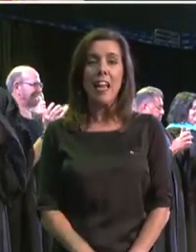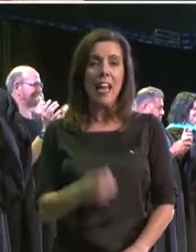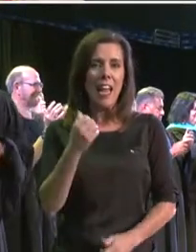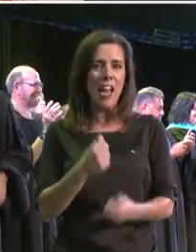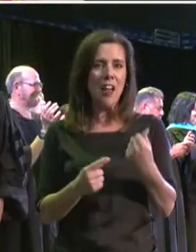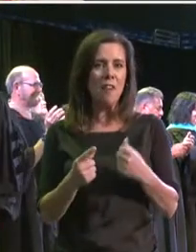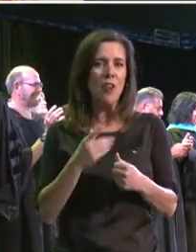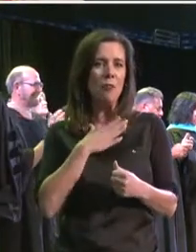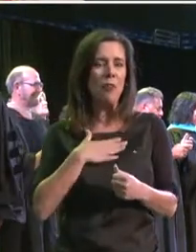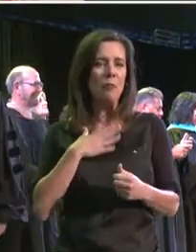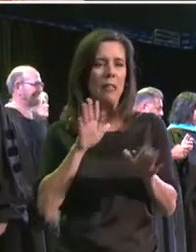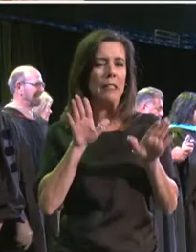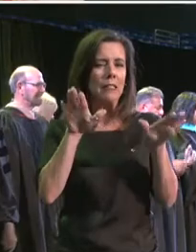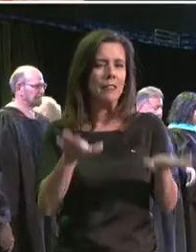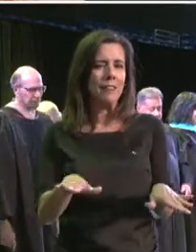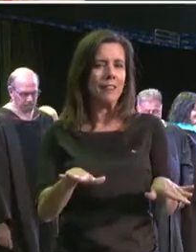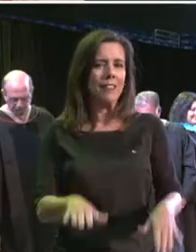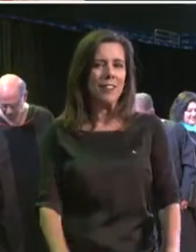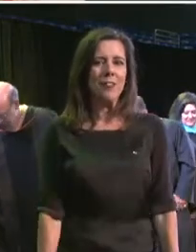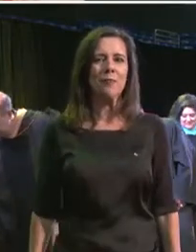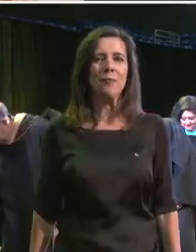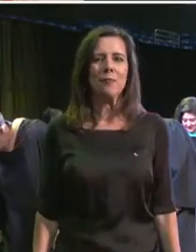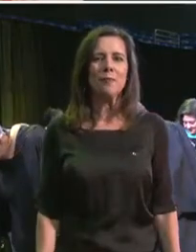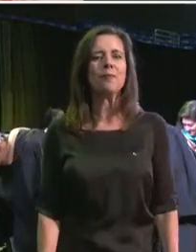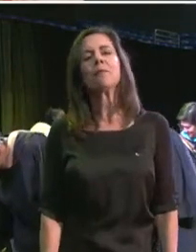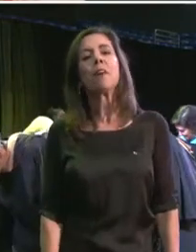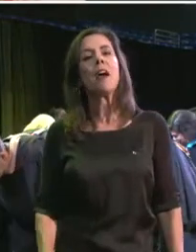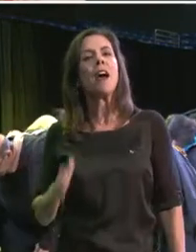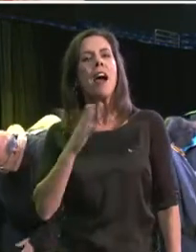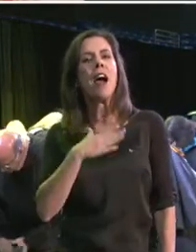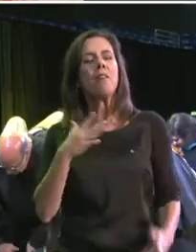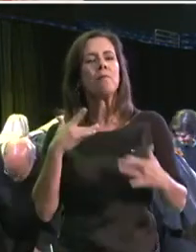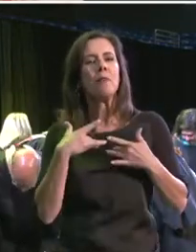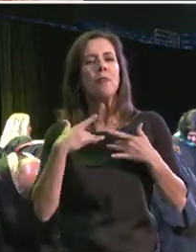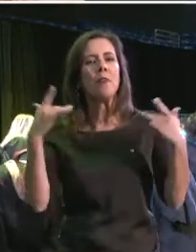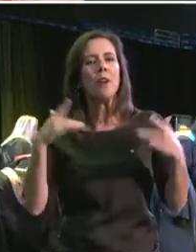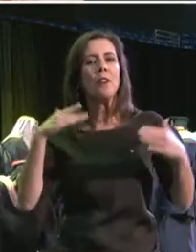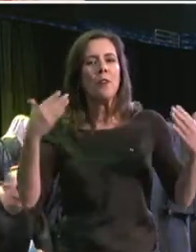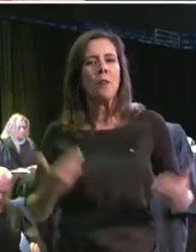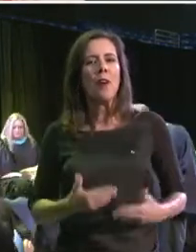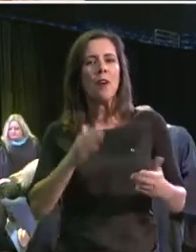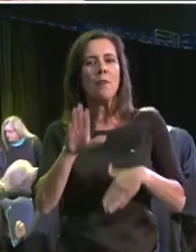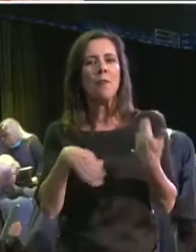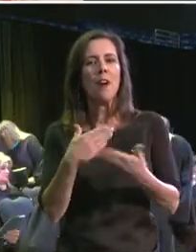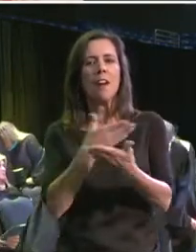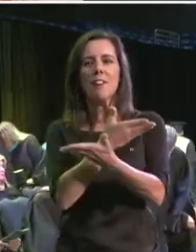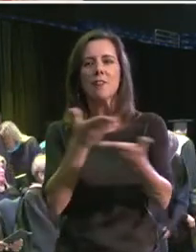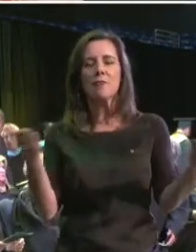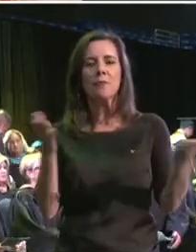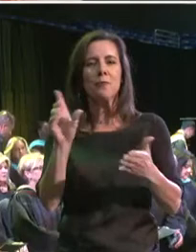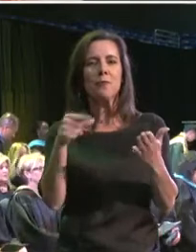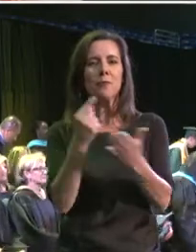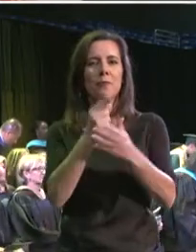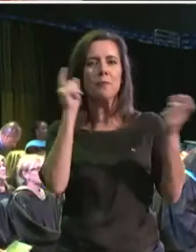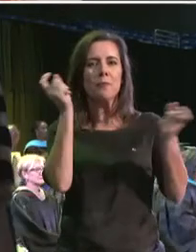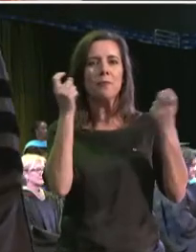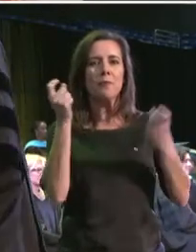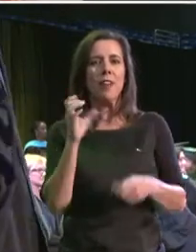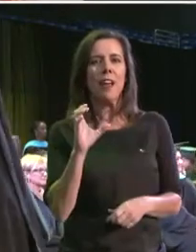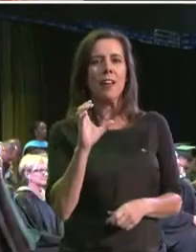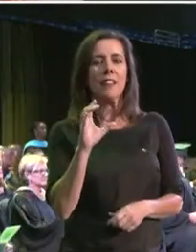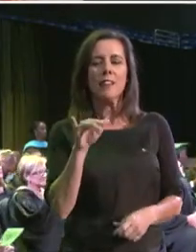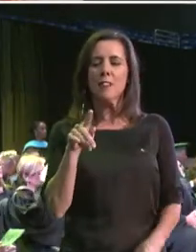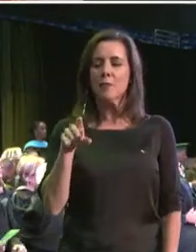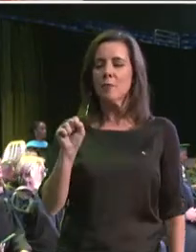everyone at this time will please be seated. It is my privilege to welcome you to the commencement ceremony for the Cypress